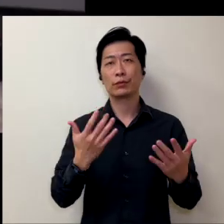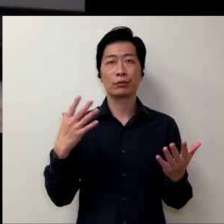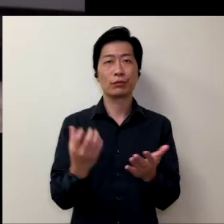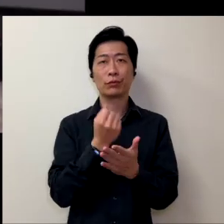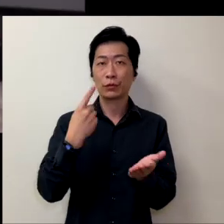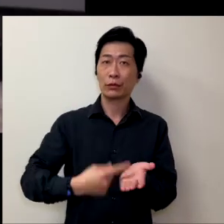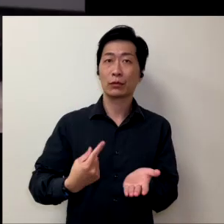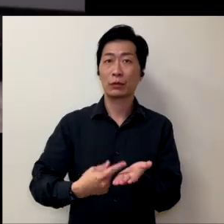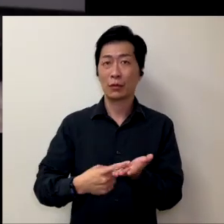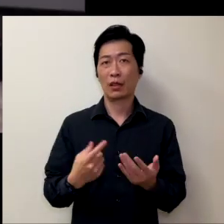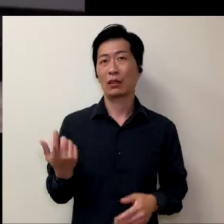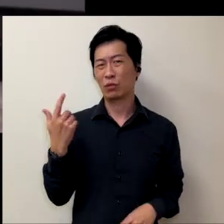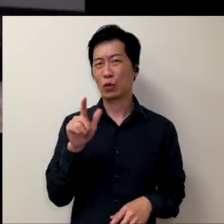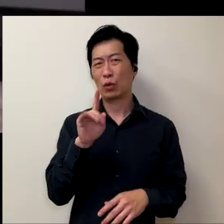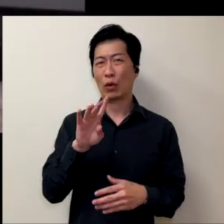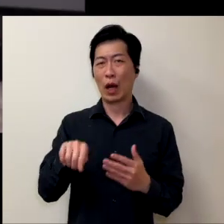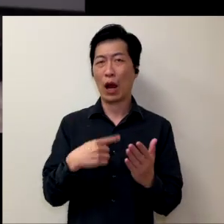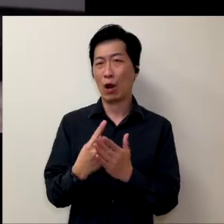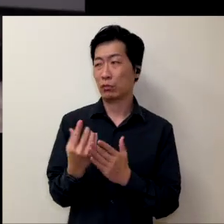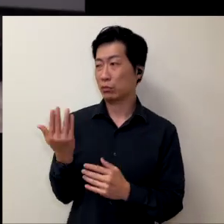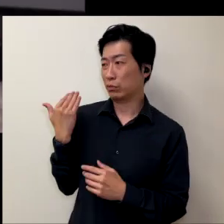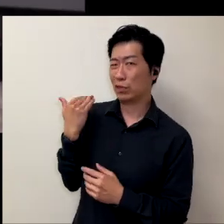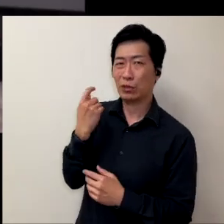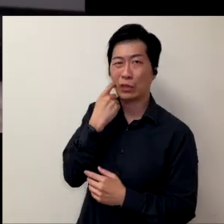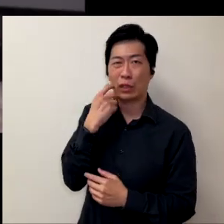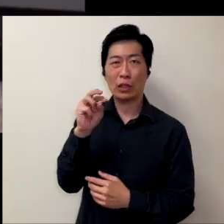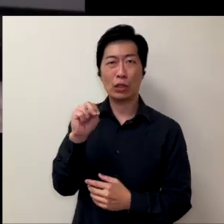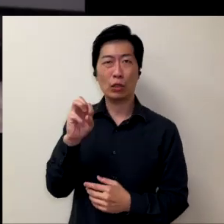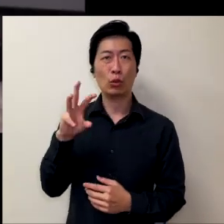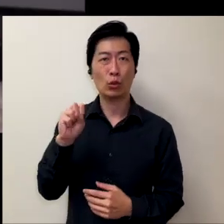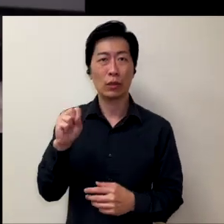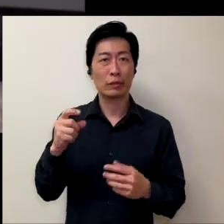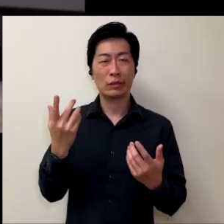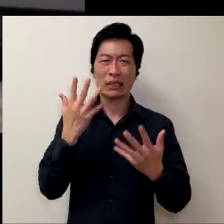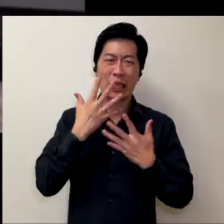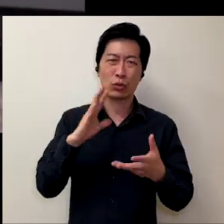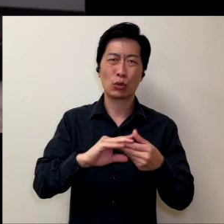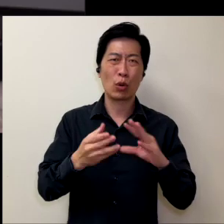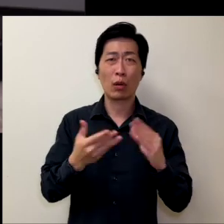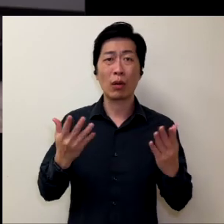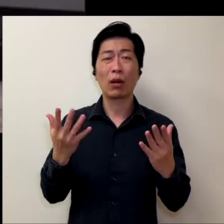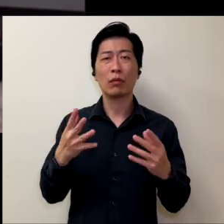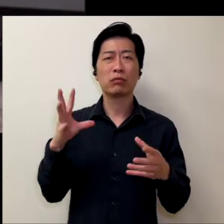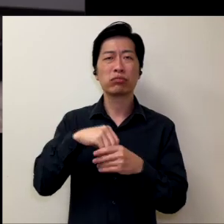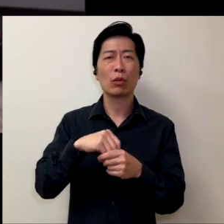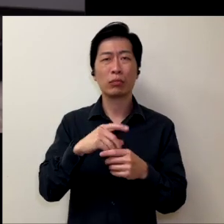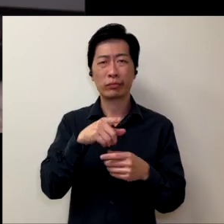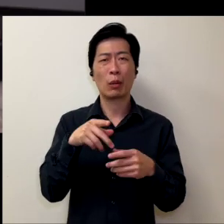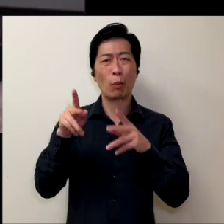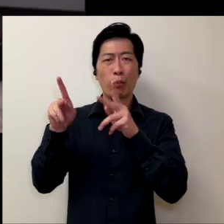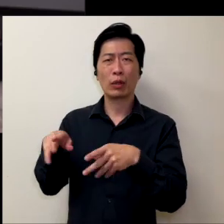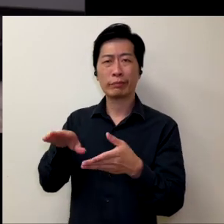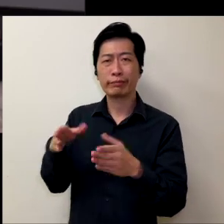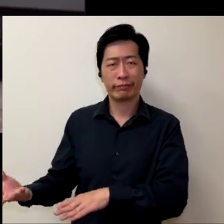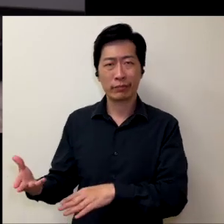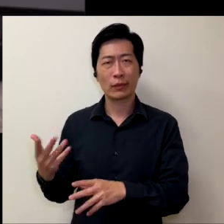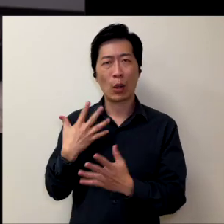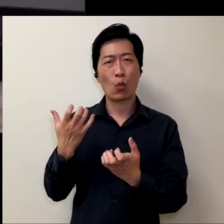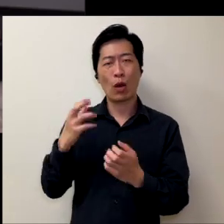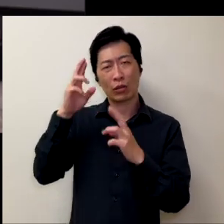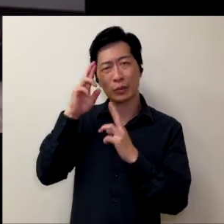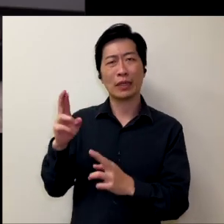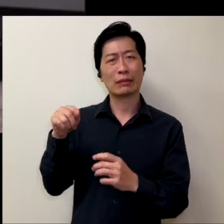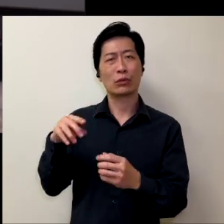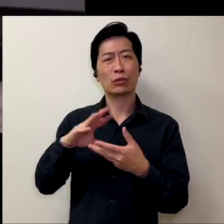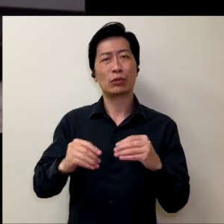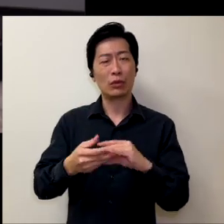All right, everybody, I want to talk about something that just broke about 24 hours ago. It's a really sad story. It involves the death of a person. So I want to treat this